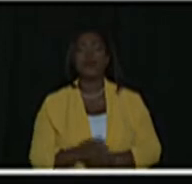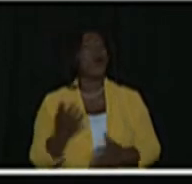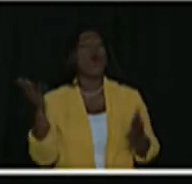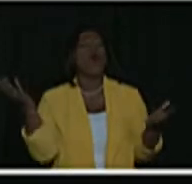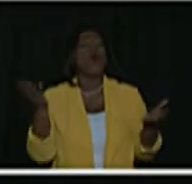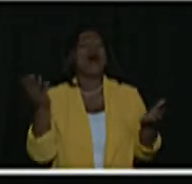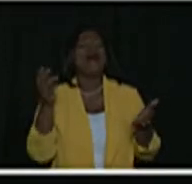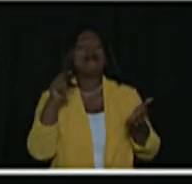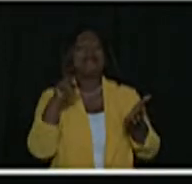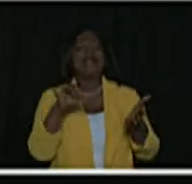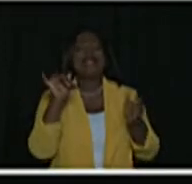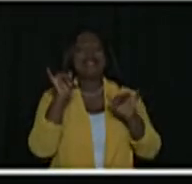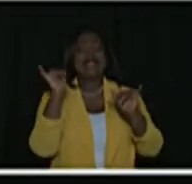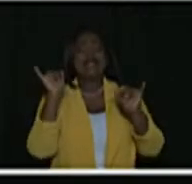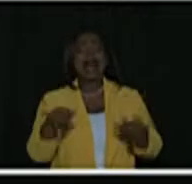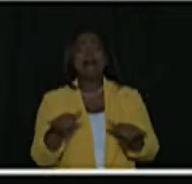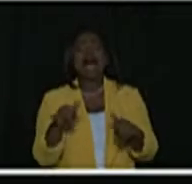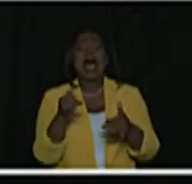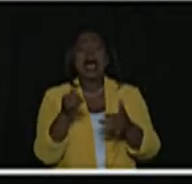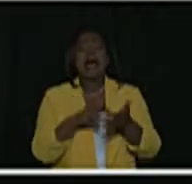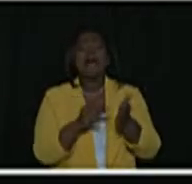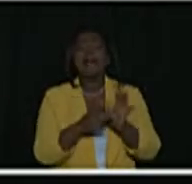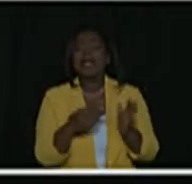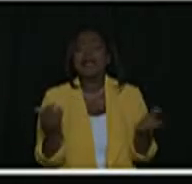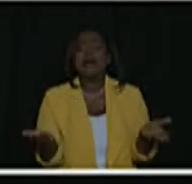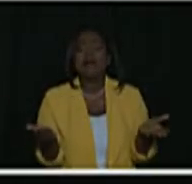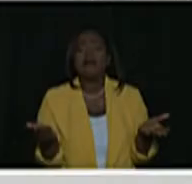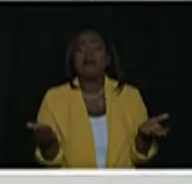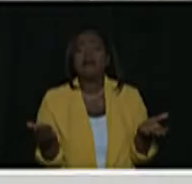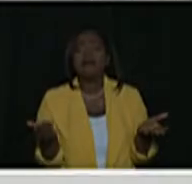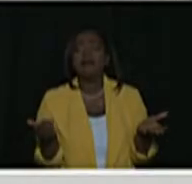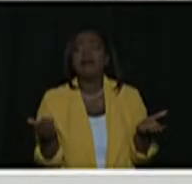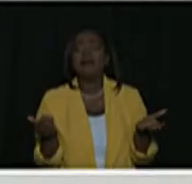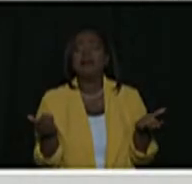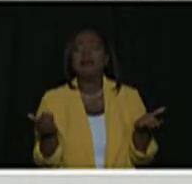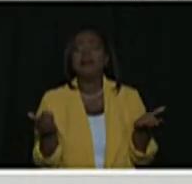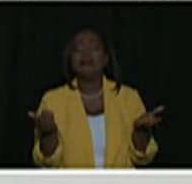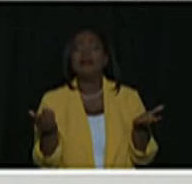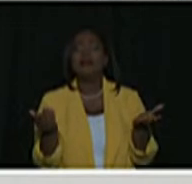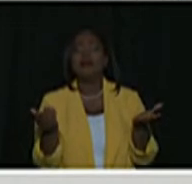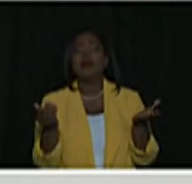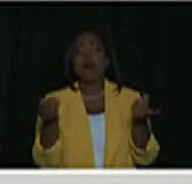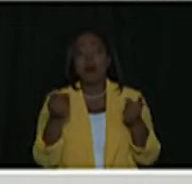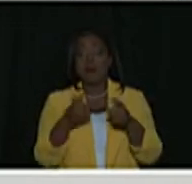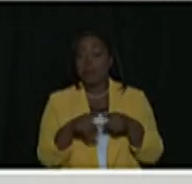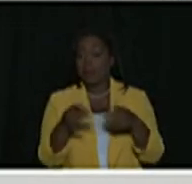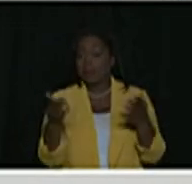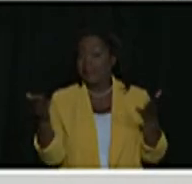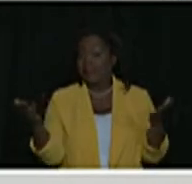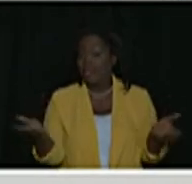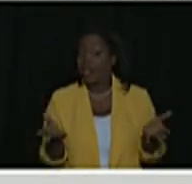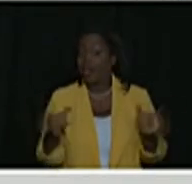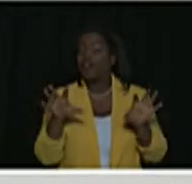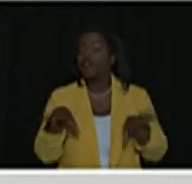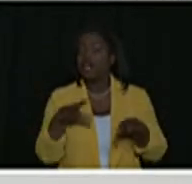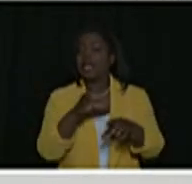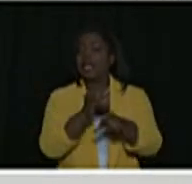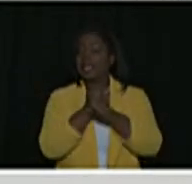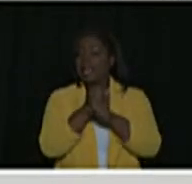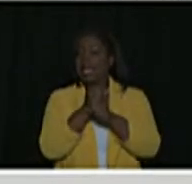everybody knows how to protect our children. And forums like these, we give the information for them to protect the